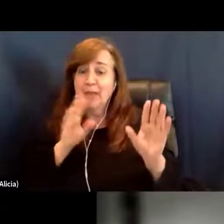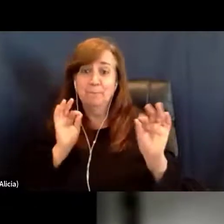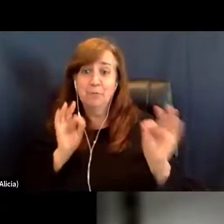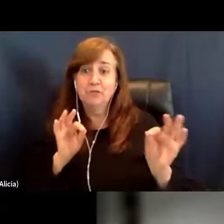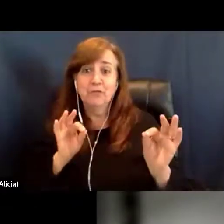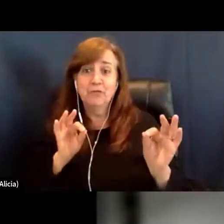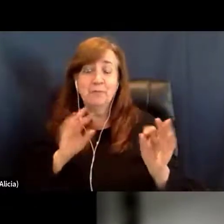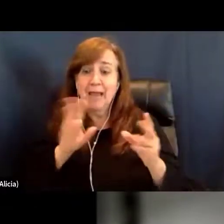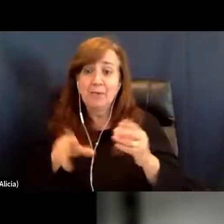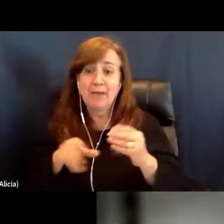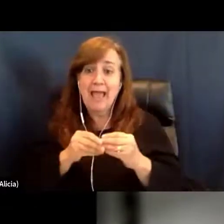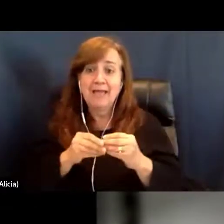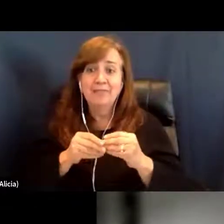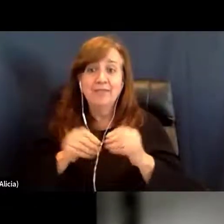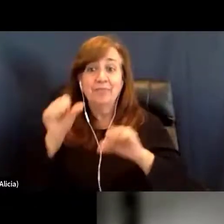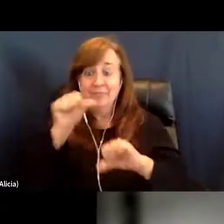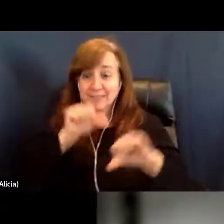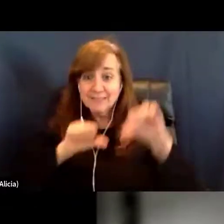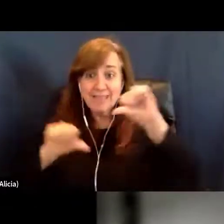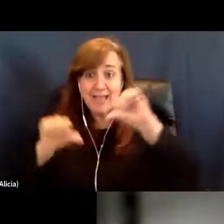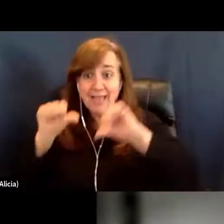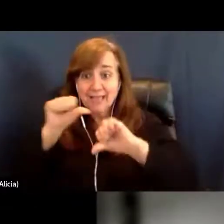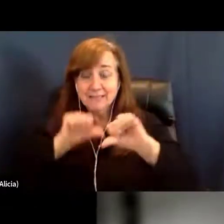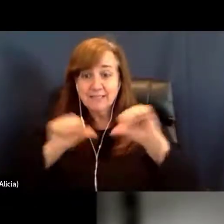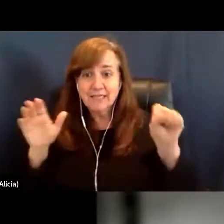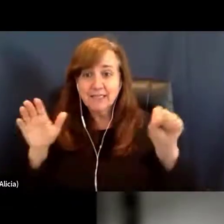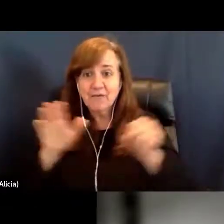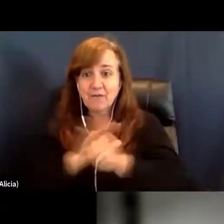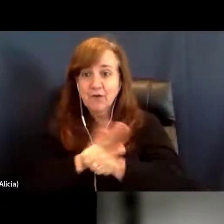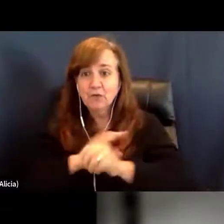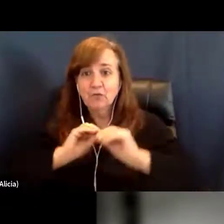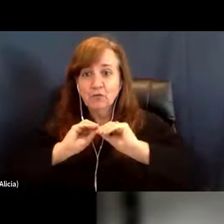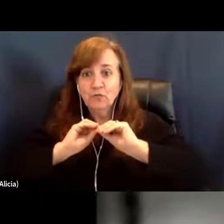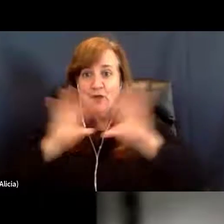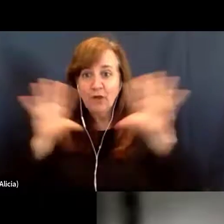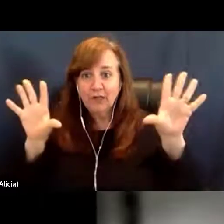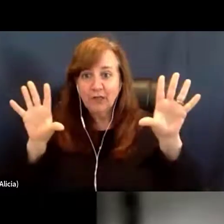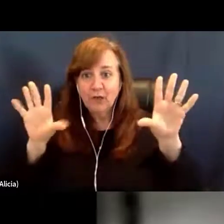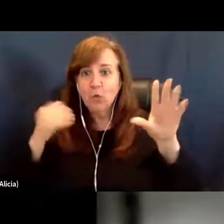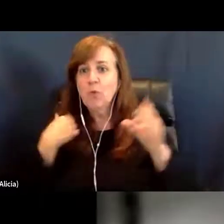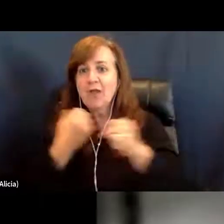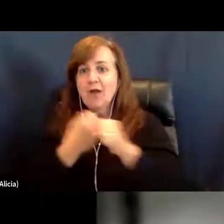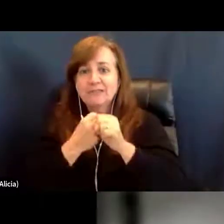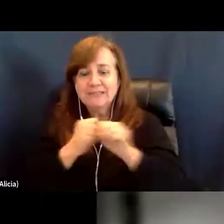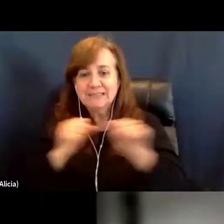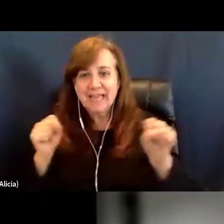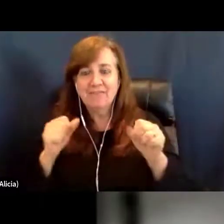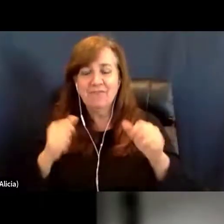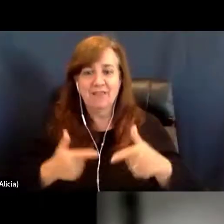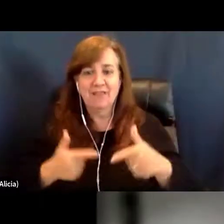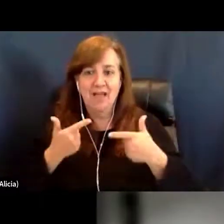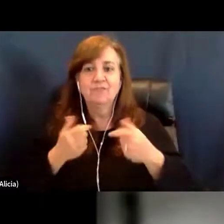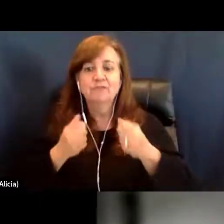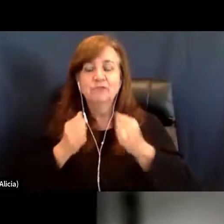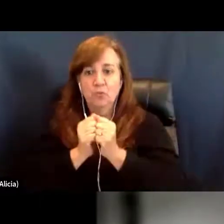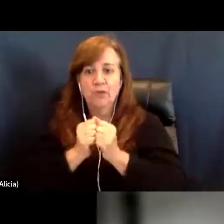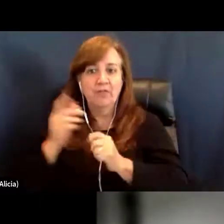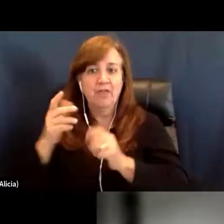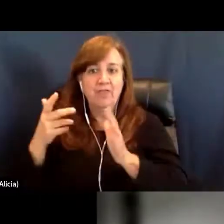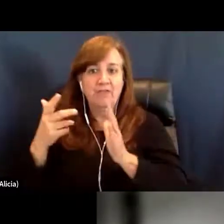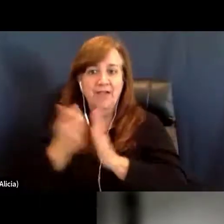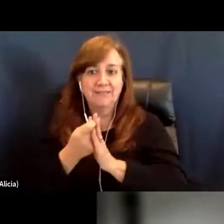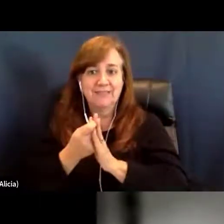just add to it that the science is totally clear. We are saving lives with vaccines, and the benefits of